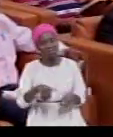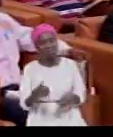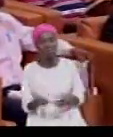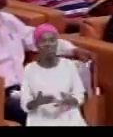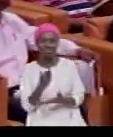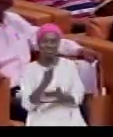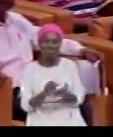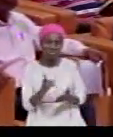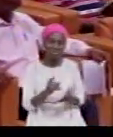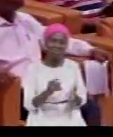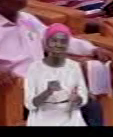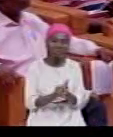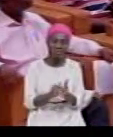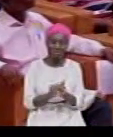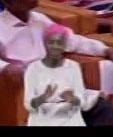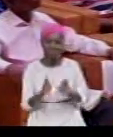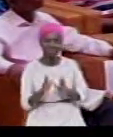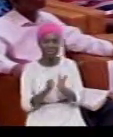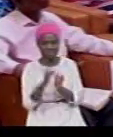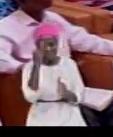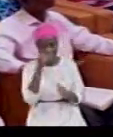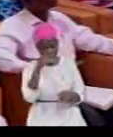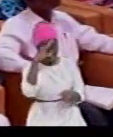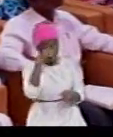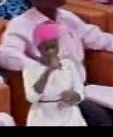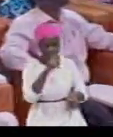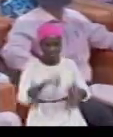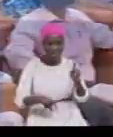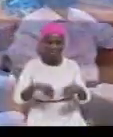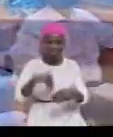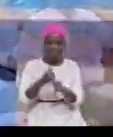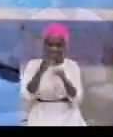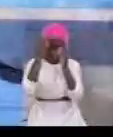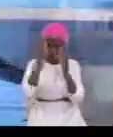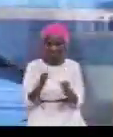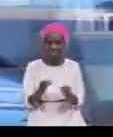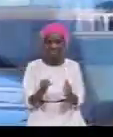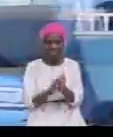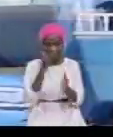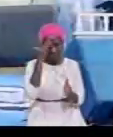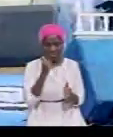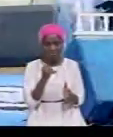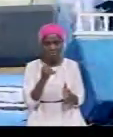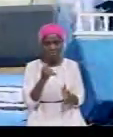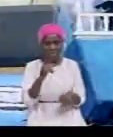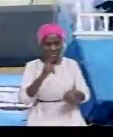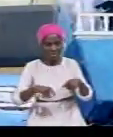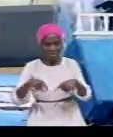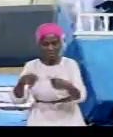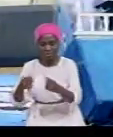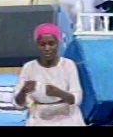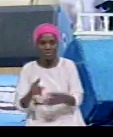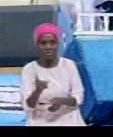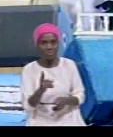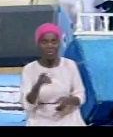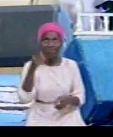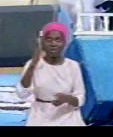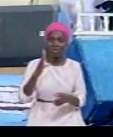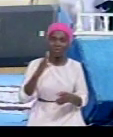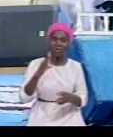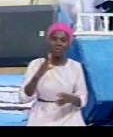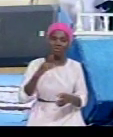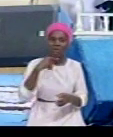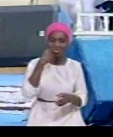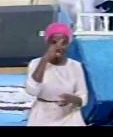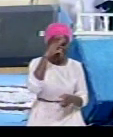couldn't take the decision we ought to take. We were afraid. That's why we couldn't go where the Lord wanted us to go. We were afraid.